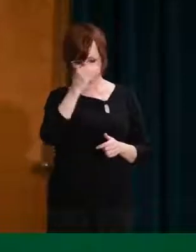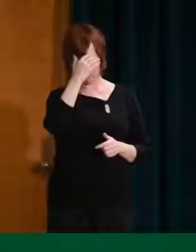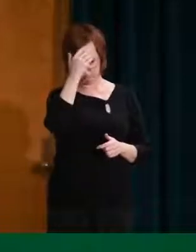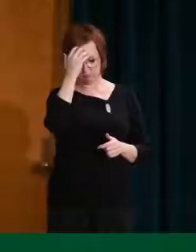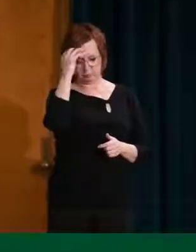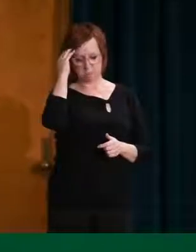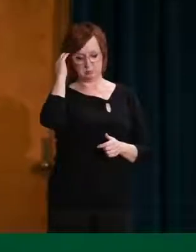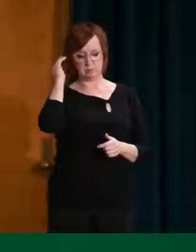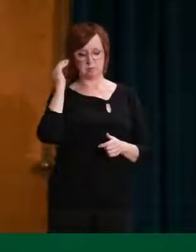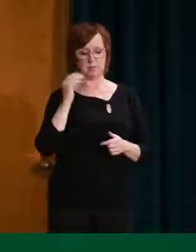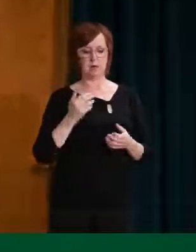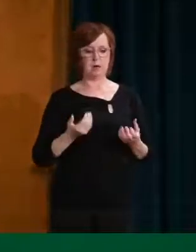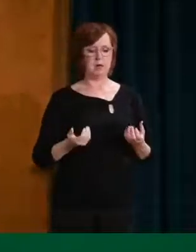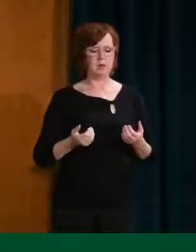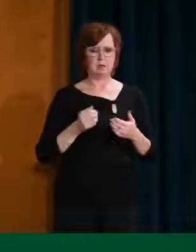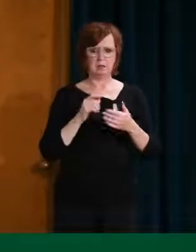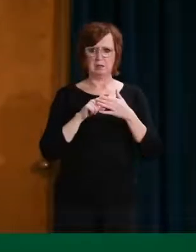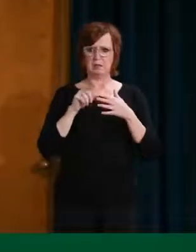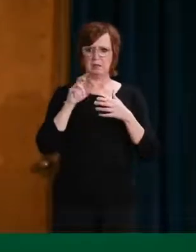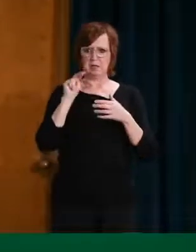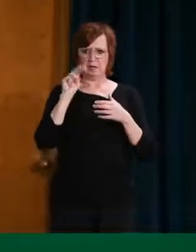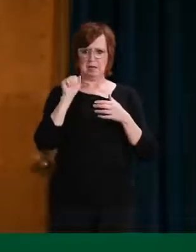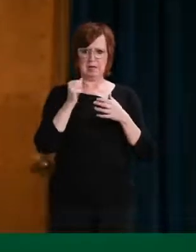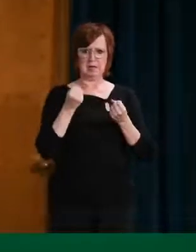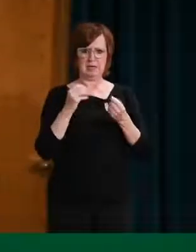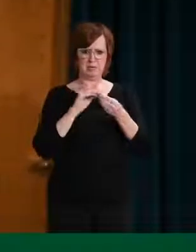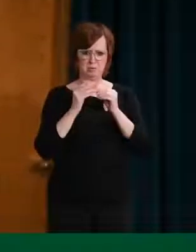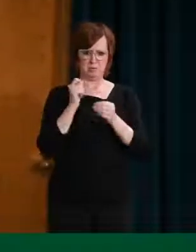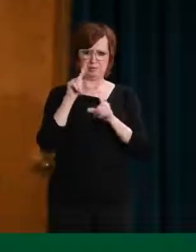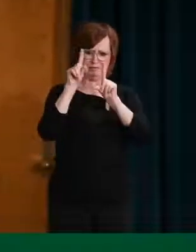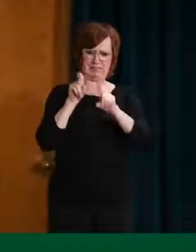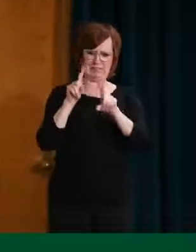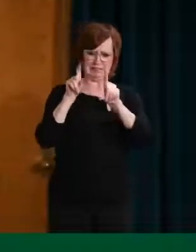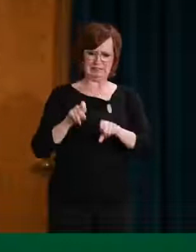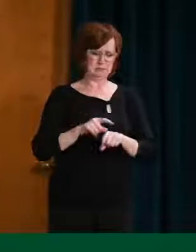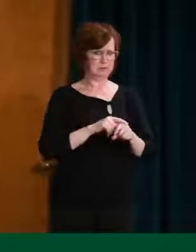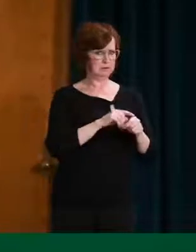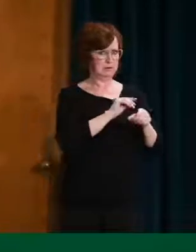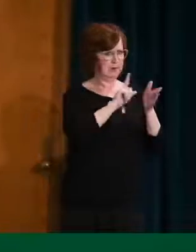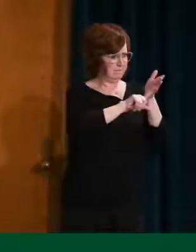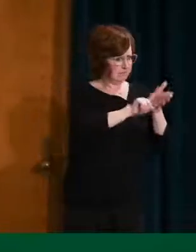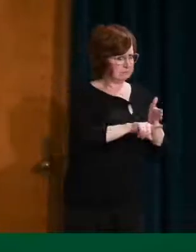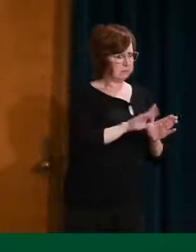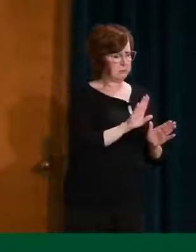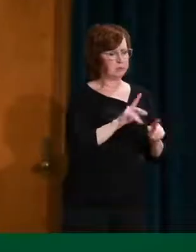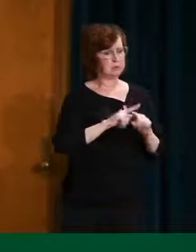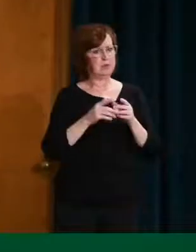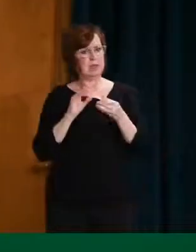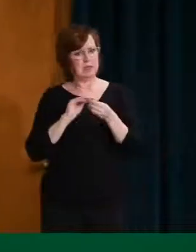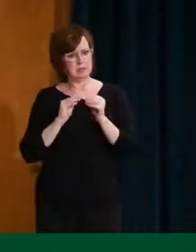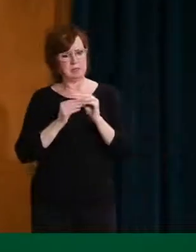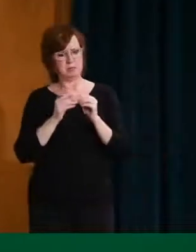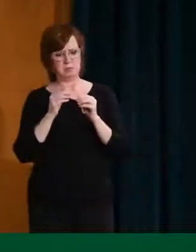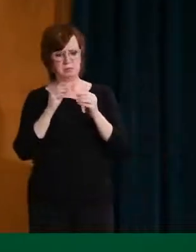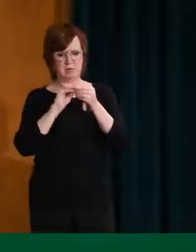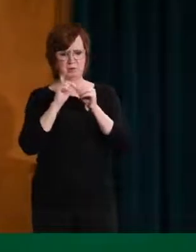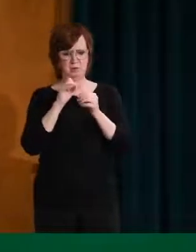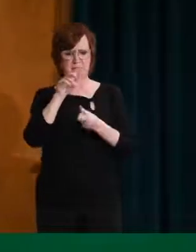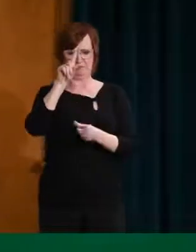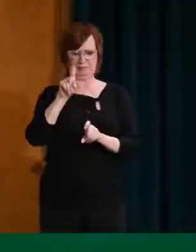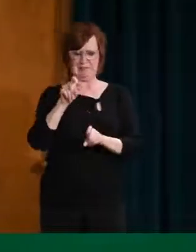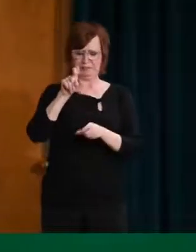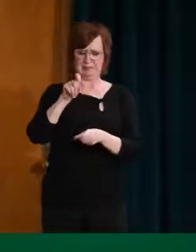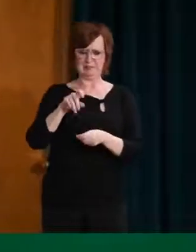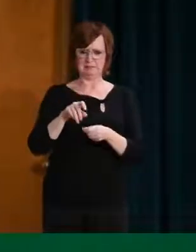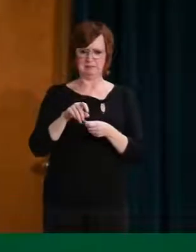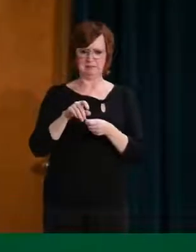of tests for COVID-19 pending, not necessarily, I guess, the investigations into their contacts. Yeah, so number of tests, I was